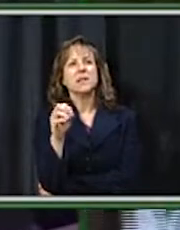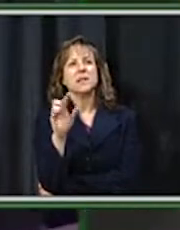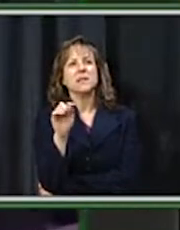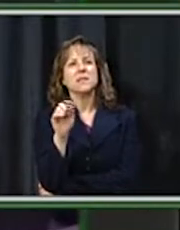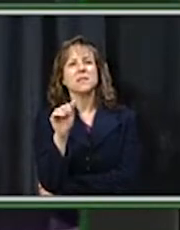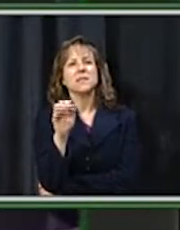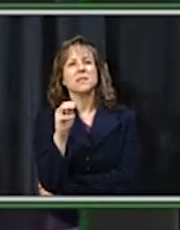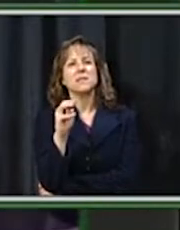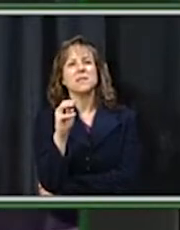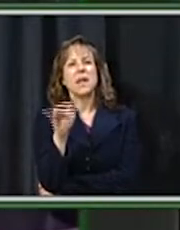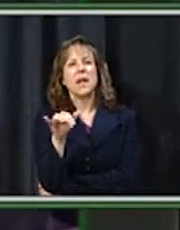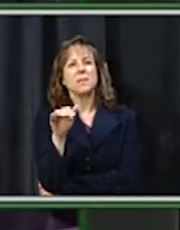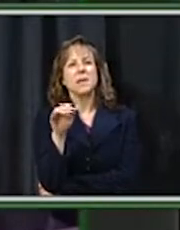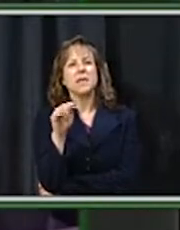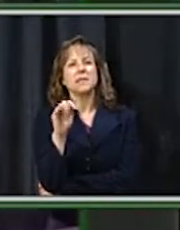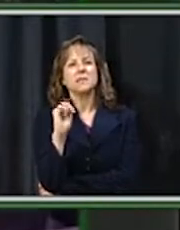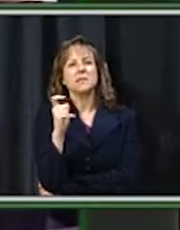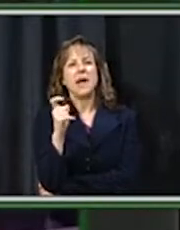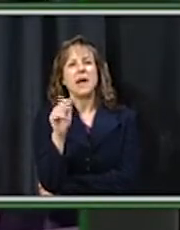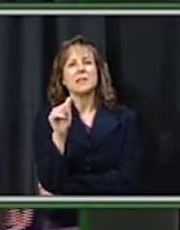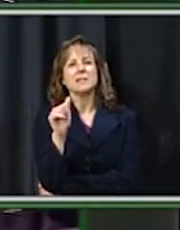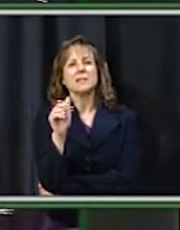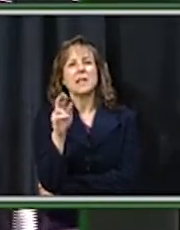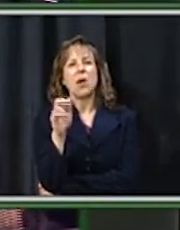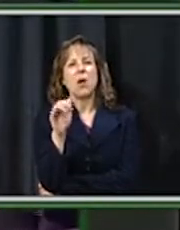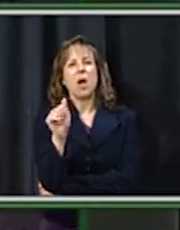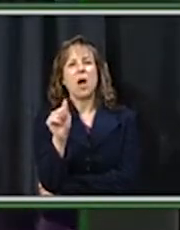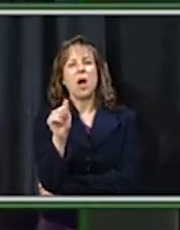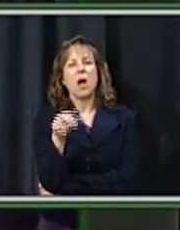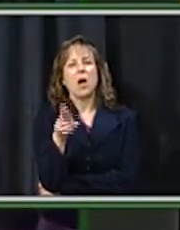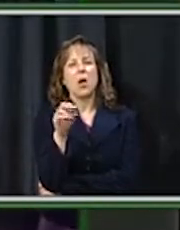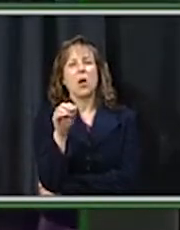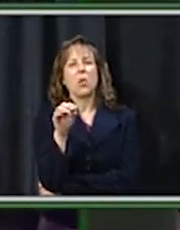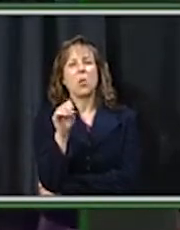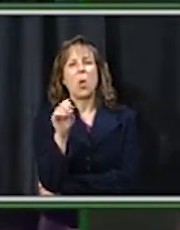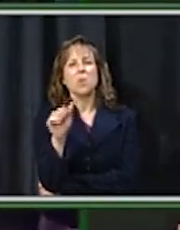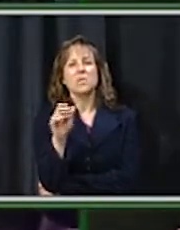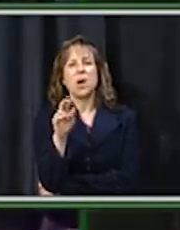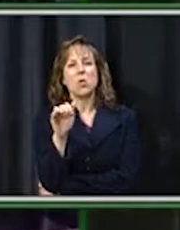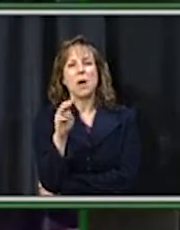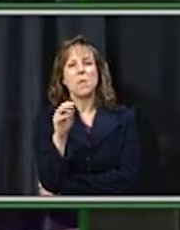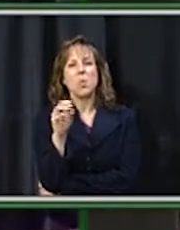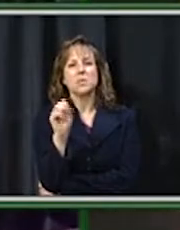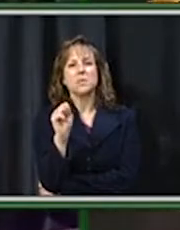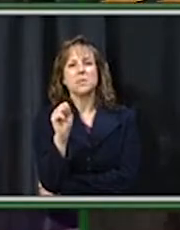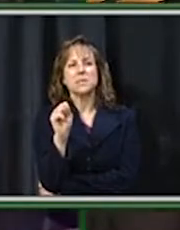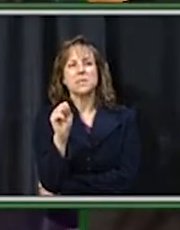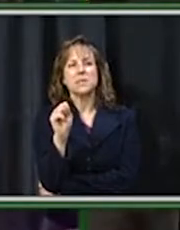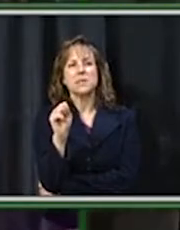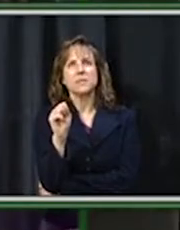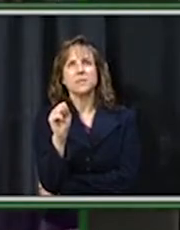Tammy Texera. Rosa Ramos.